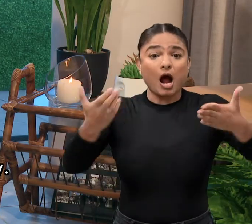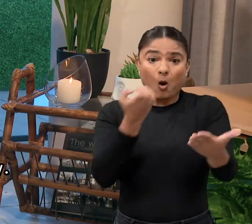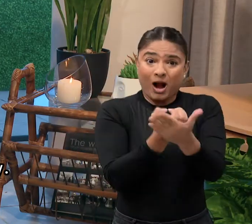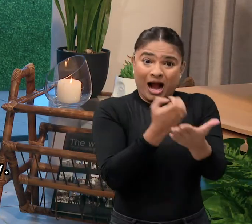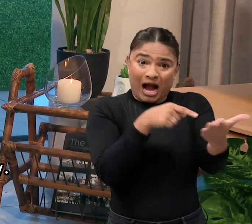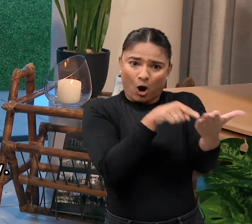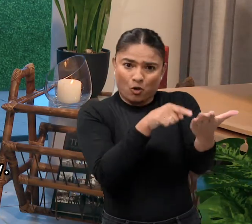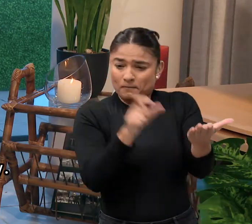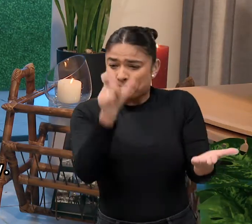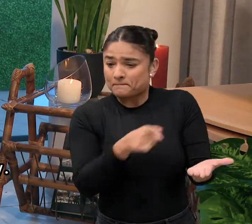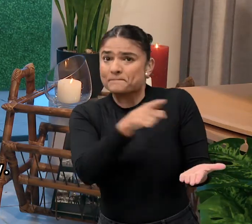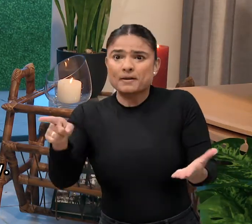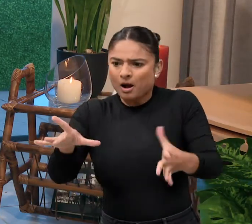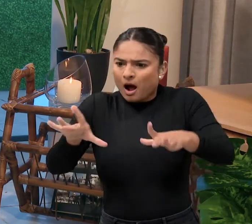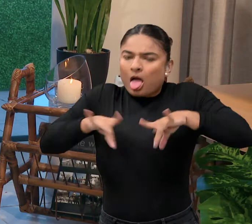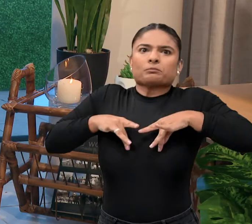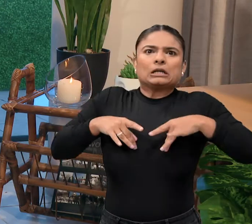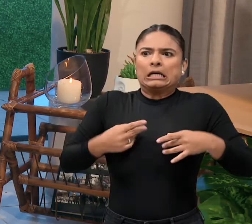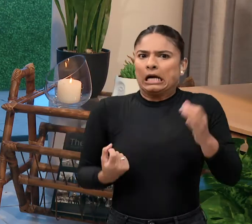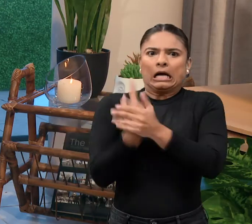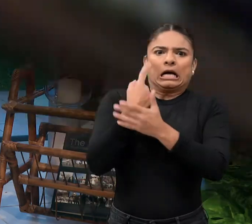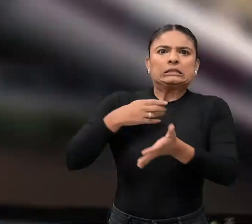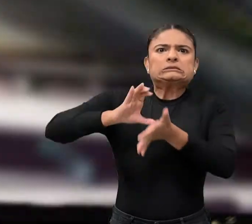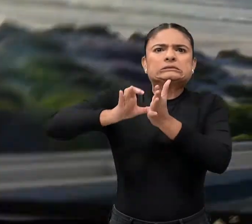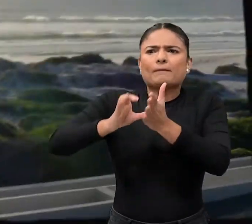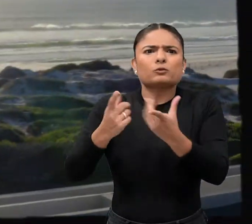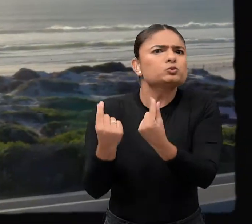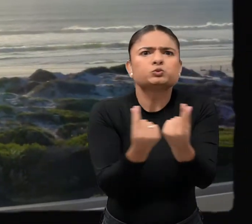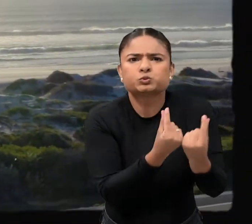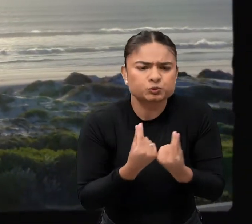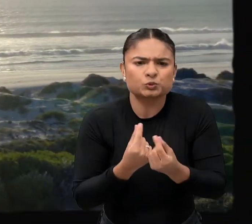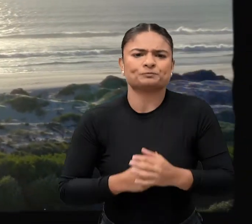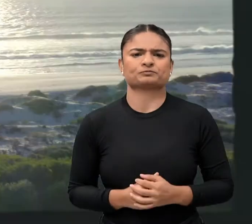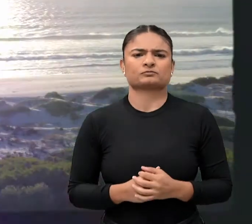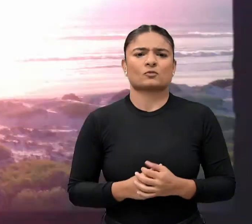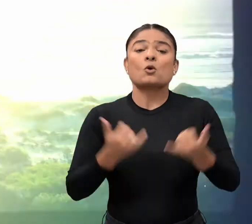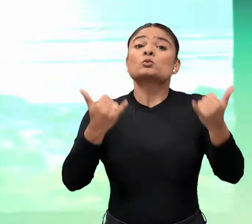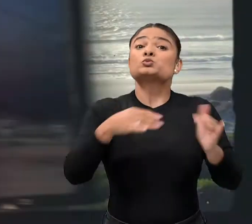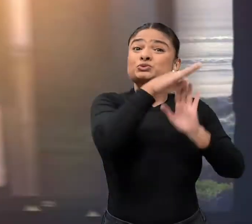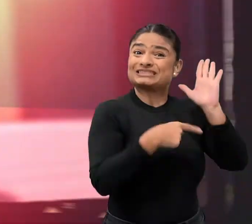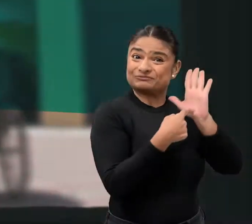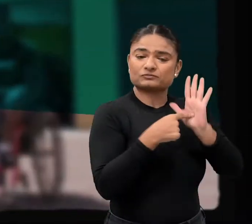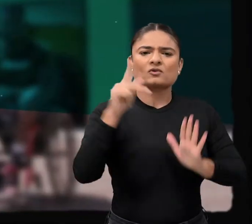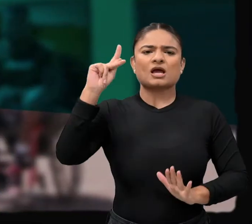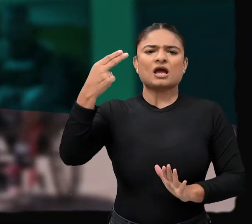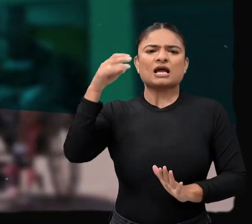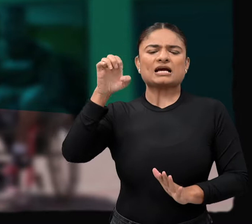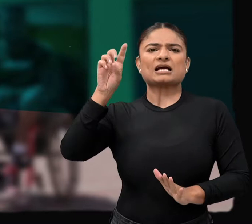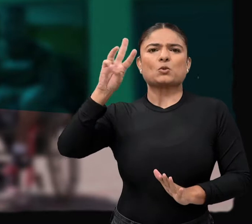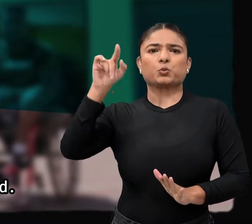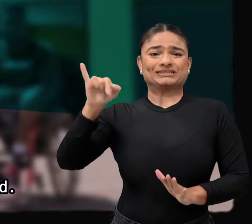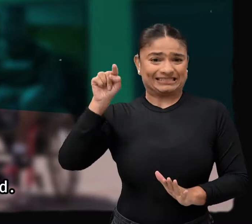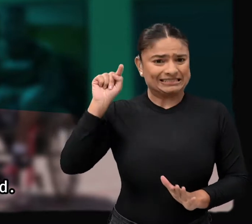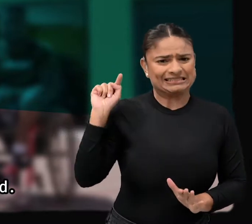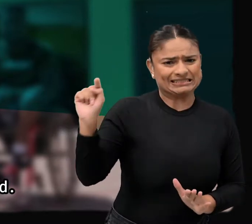for persons who acquire a disability. Let's get activated. In today's show, we visit Khwezi Mthembu in